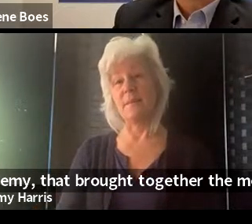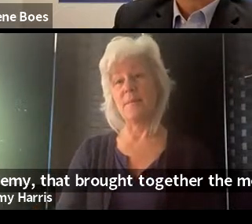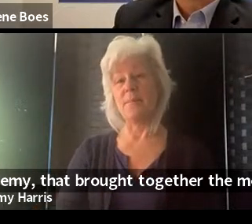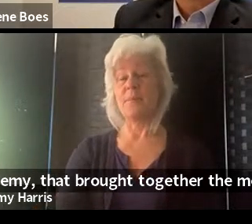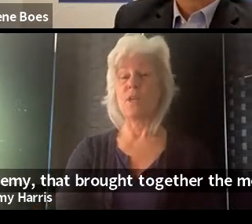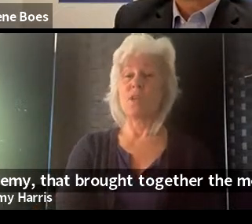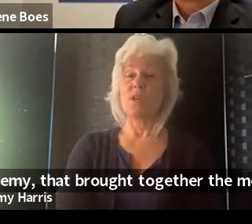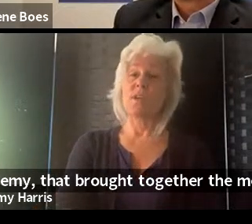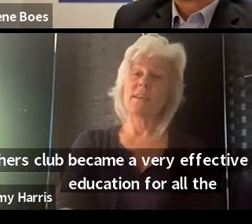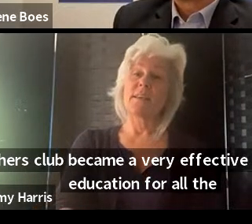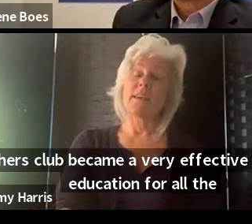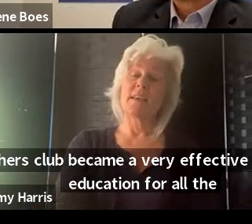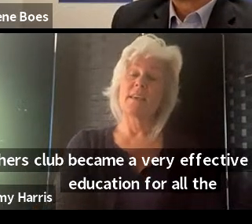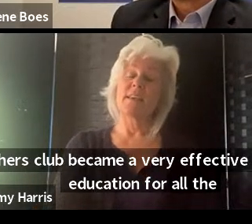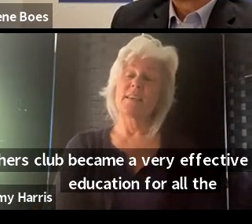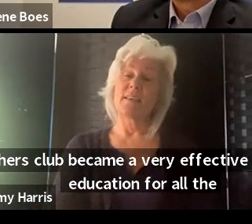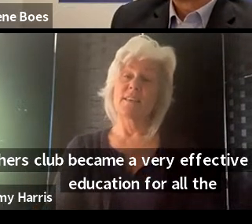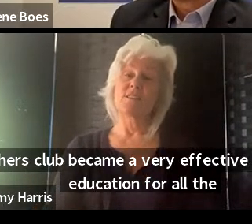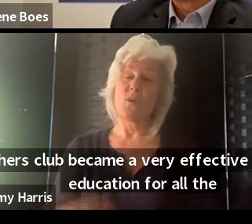So that,